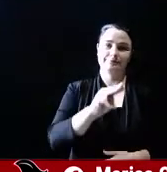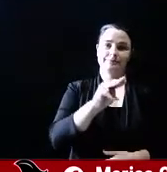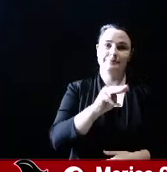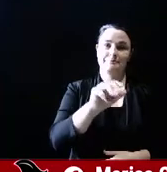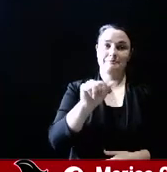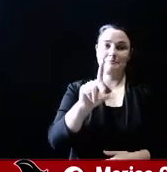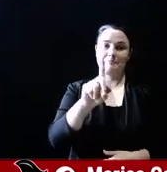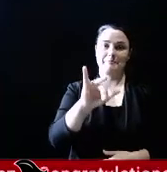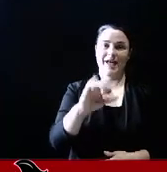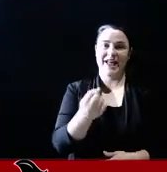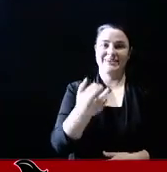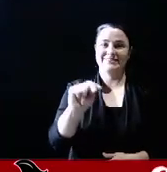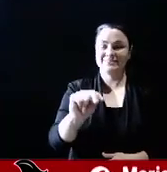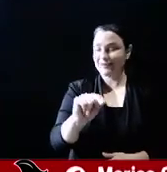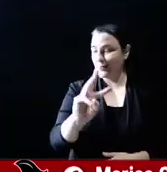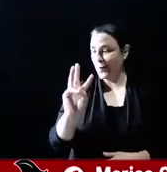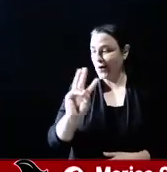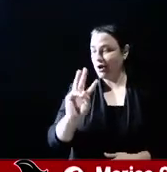Madison Ray Wood.